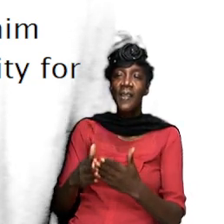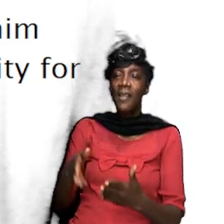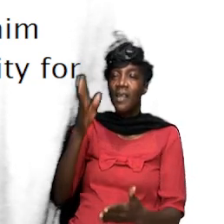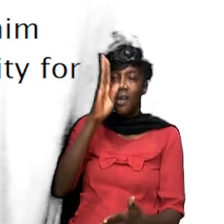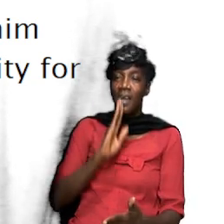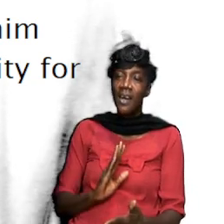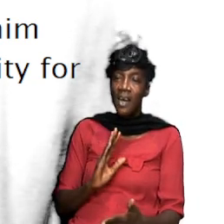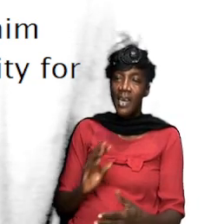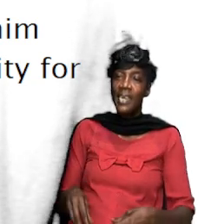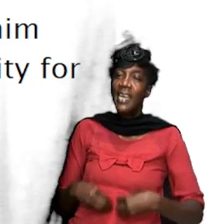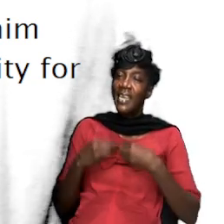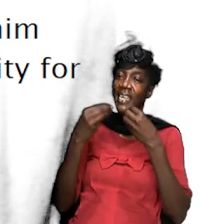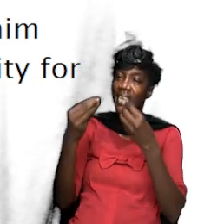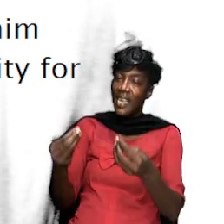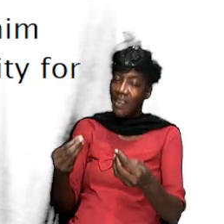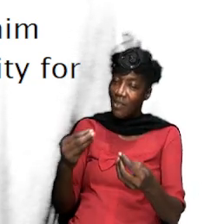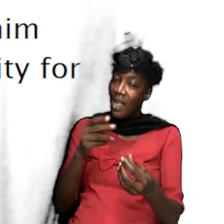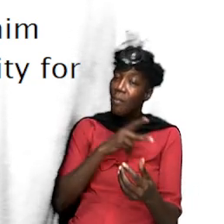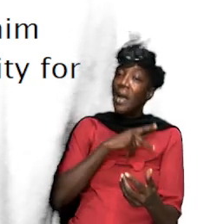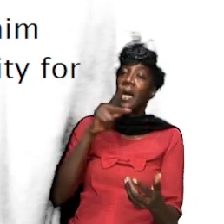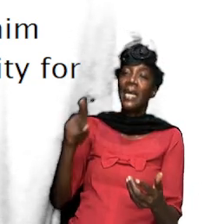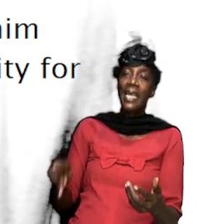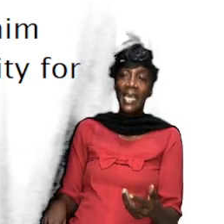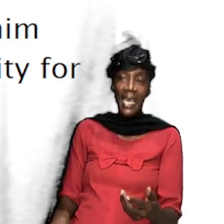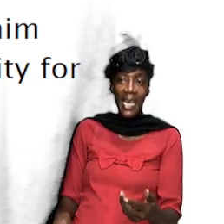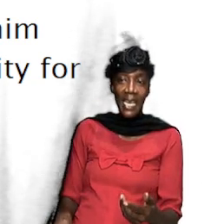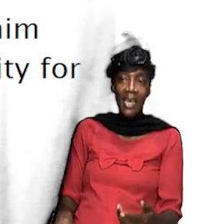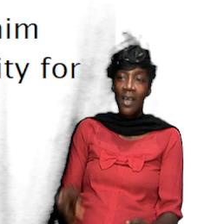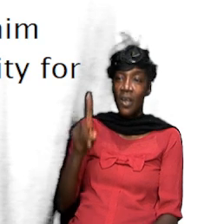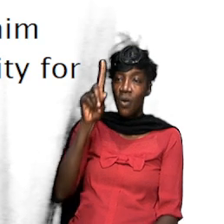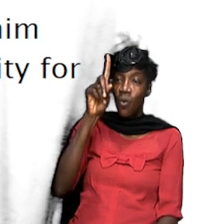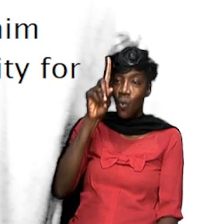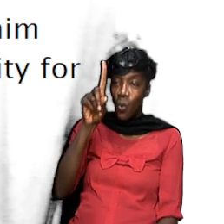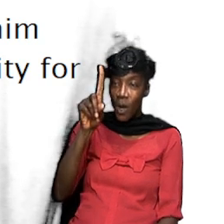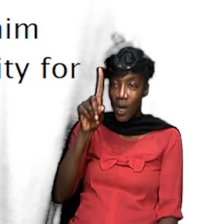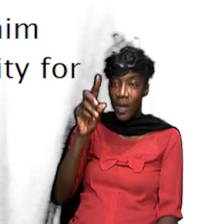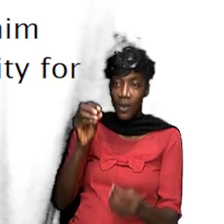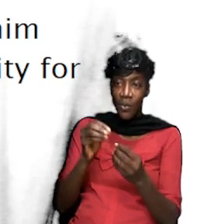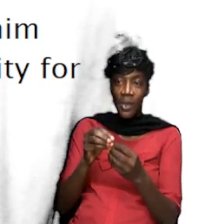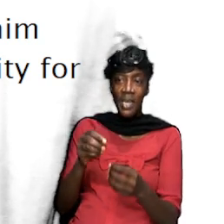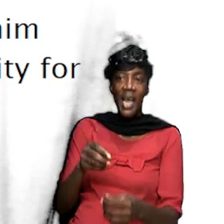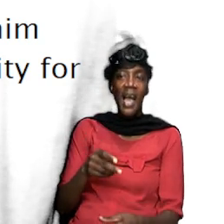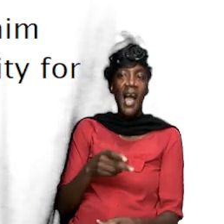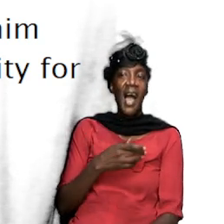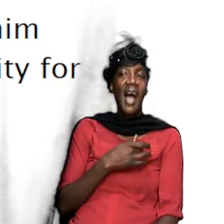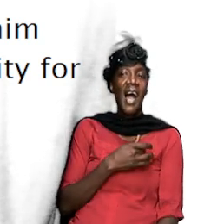God gave them a king, one with the heart